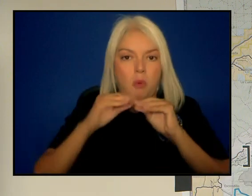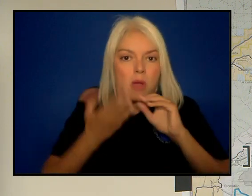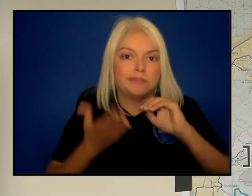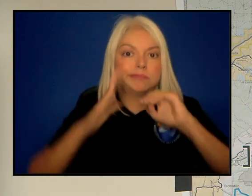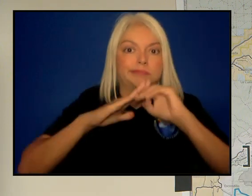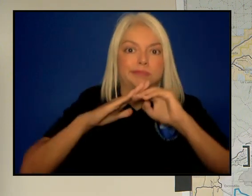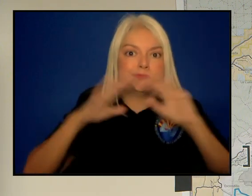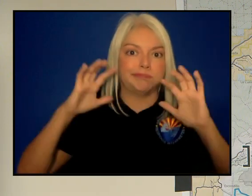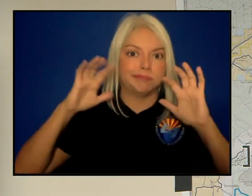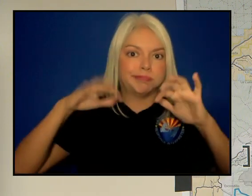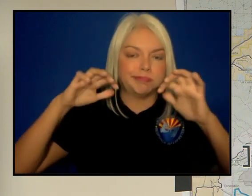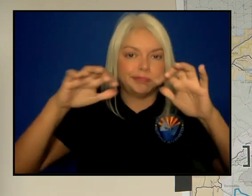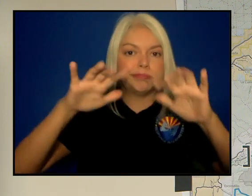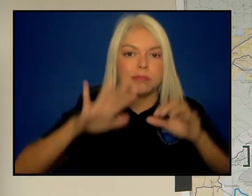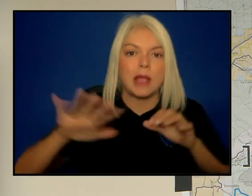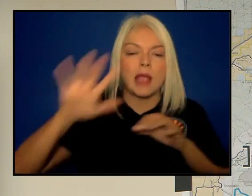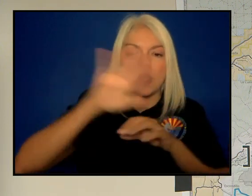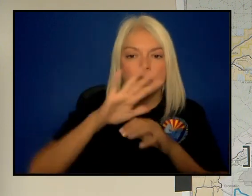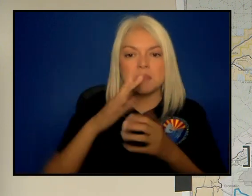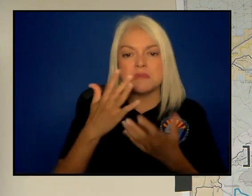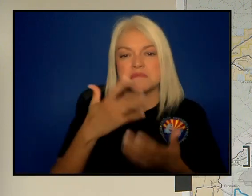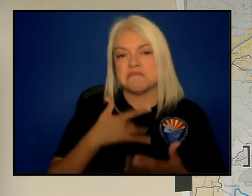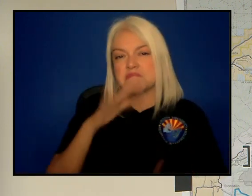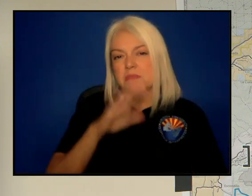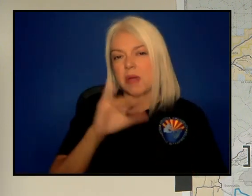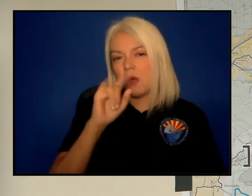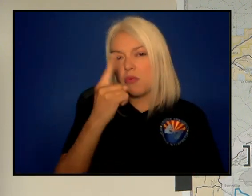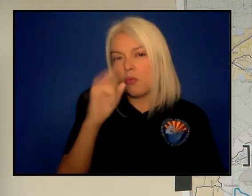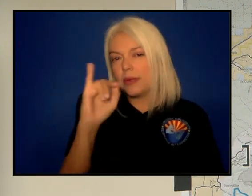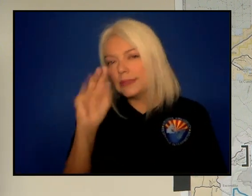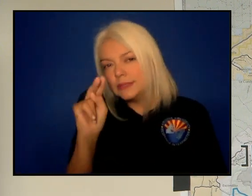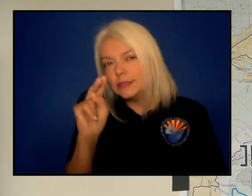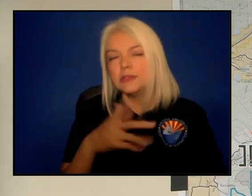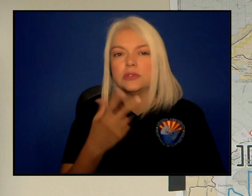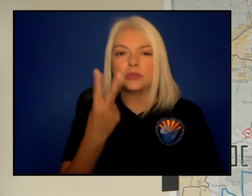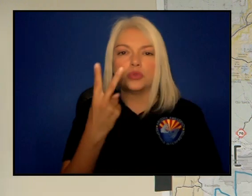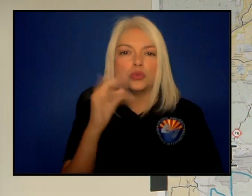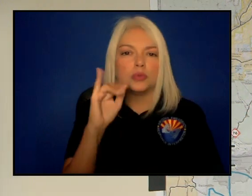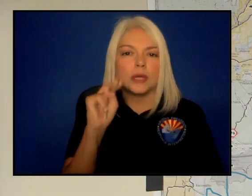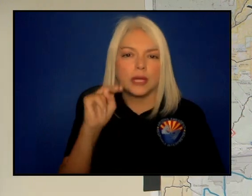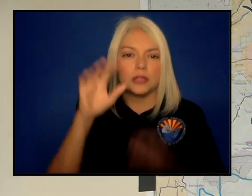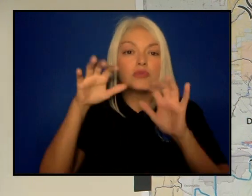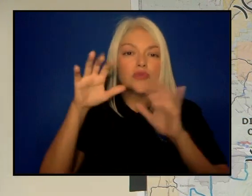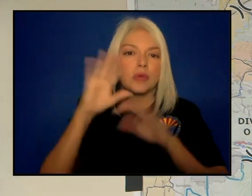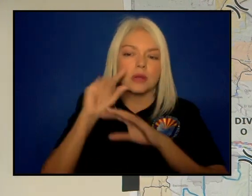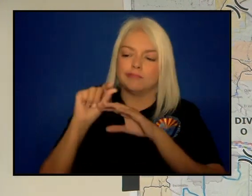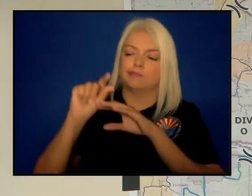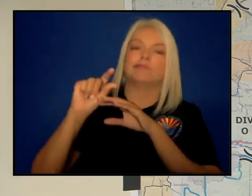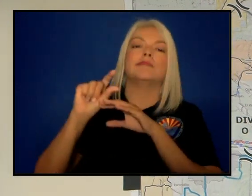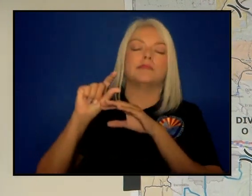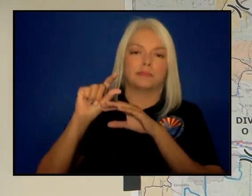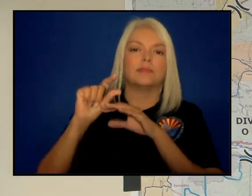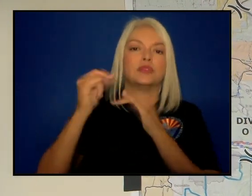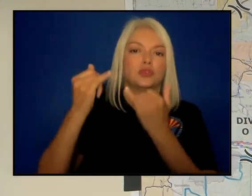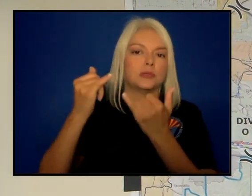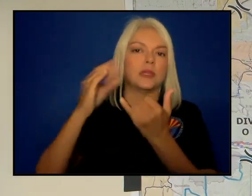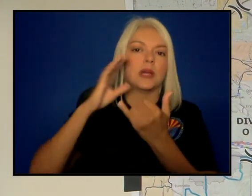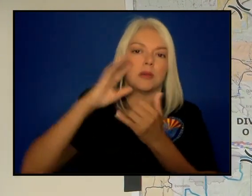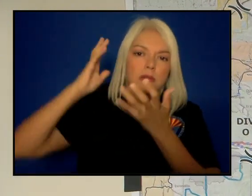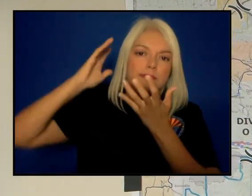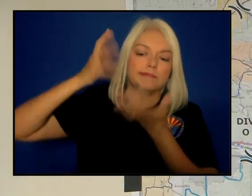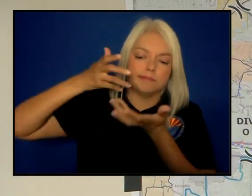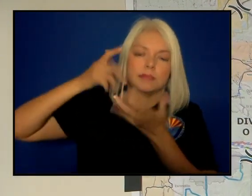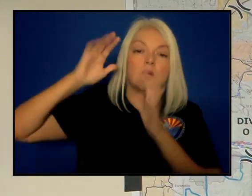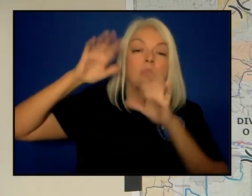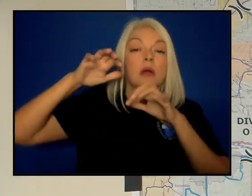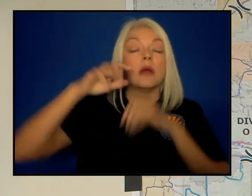expecting about an inch to potentially 2 inches of rain to come out of some of these cells today. The big thing to take away